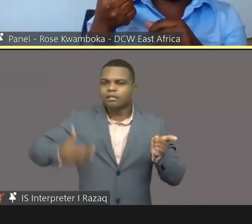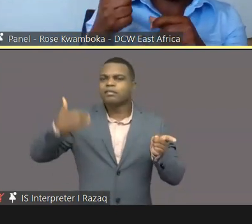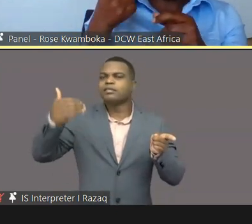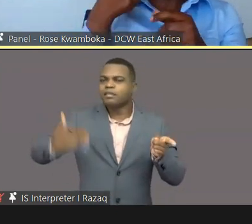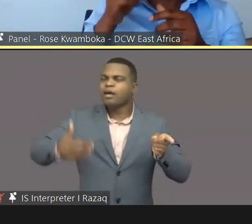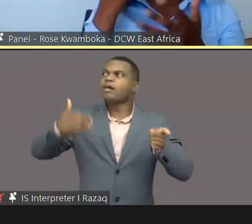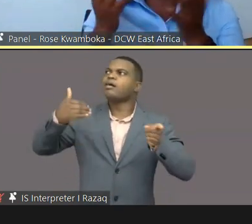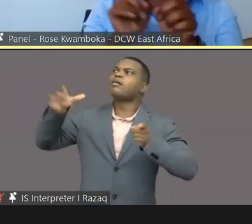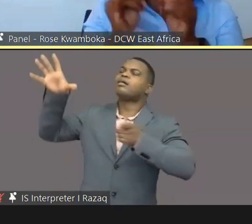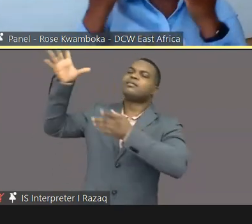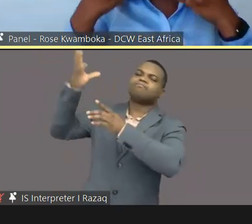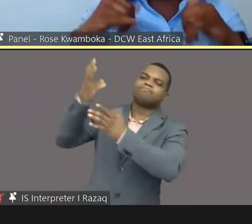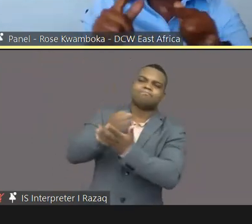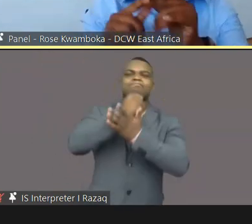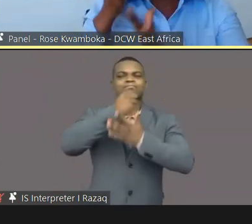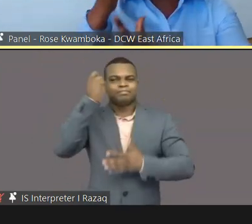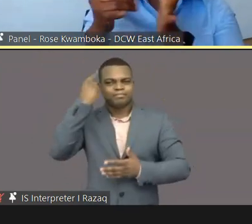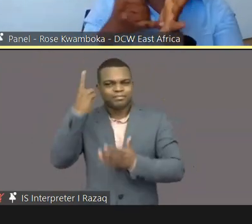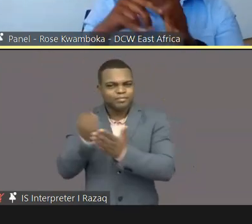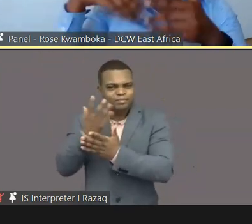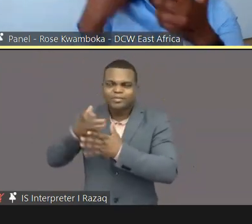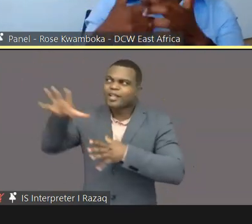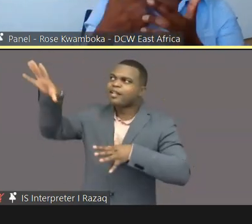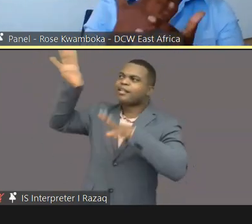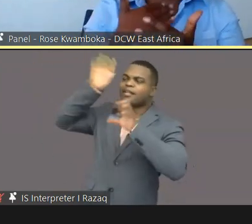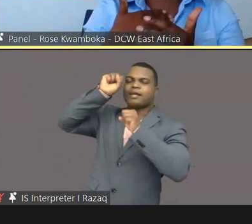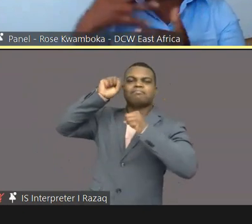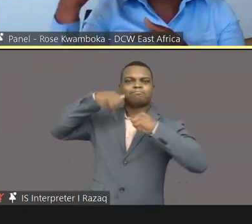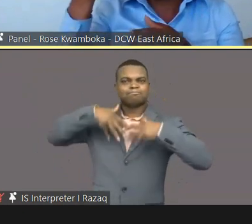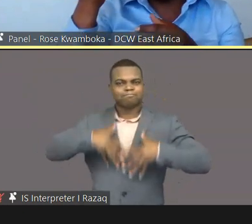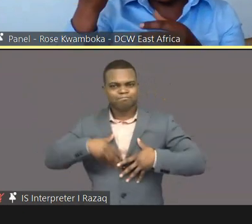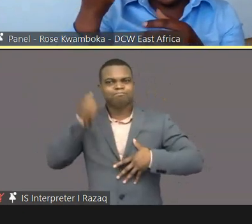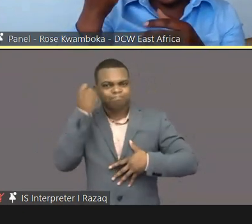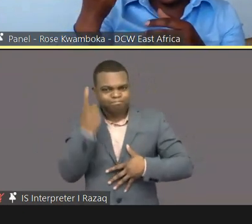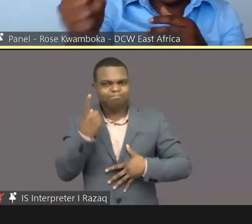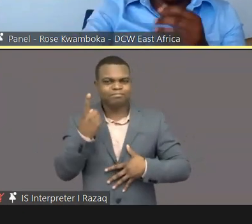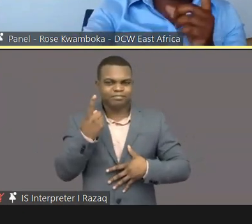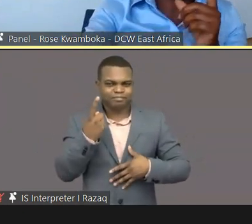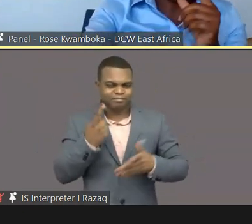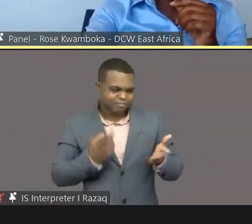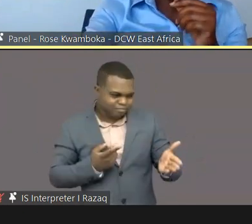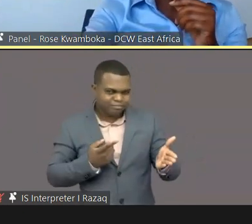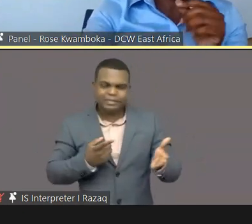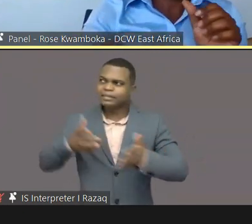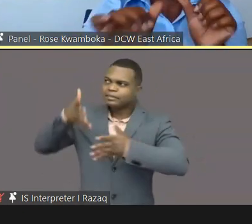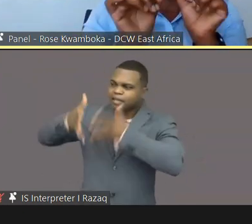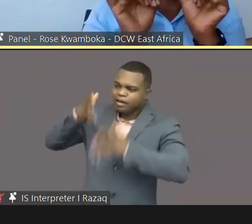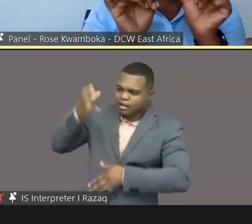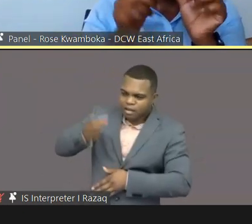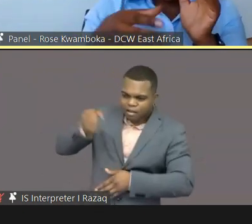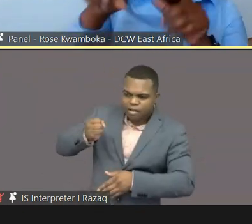milk. They may even attempt to sign it whenever they want milk.